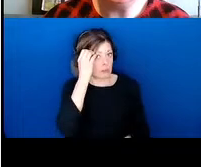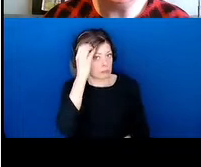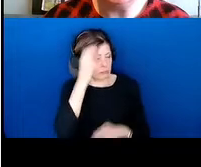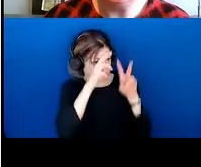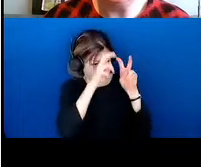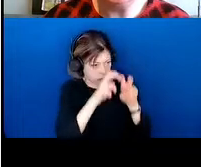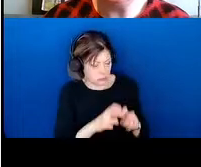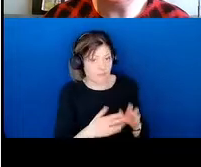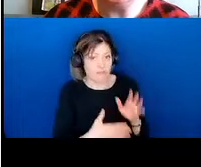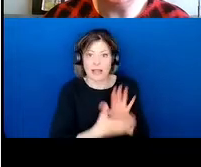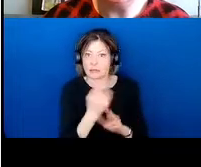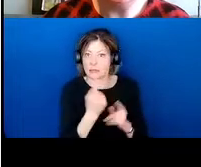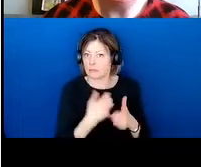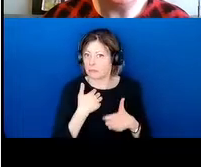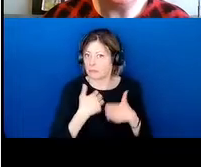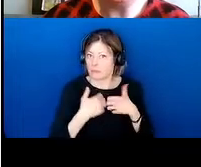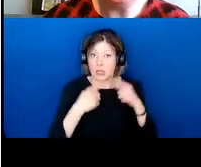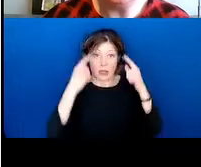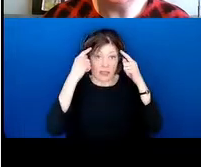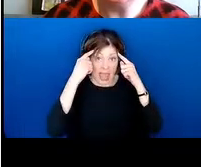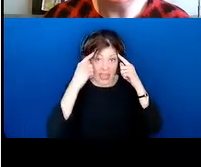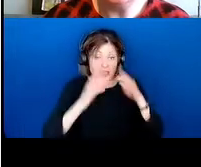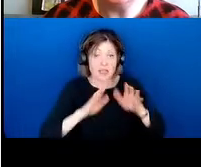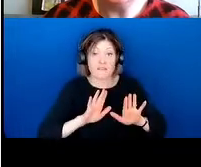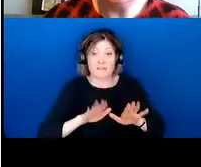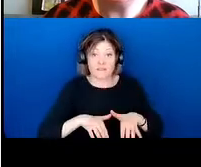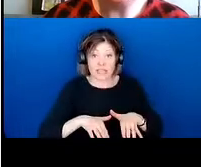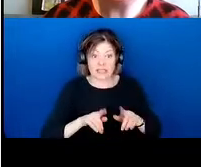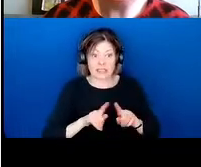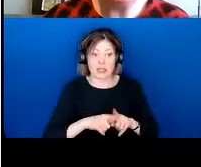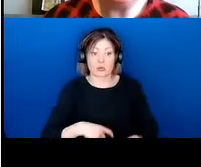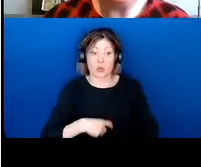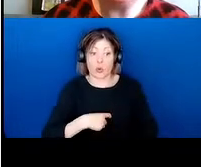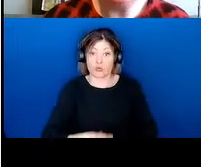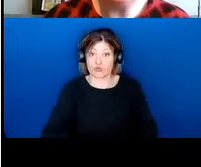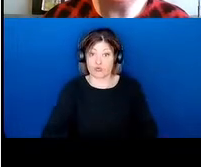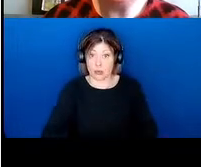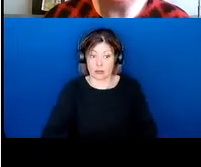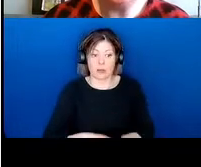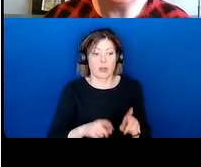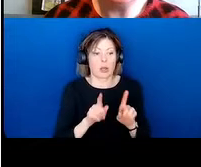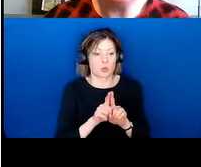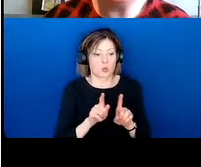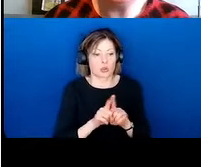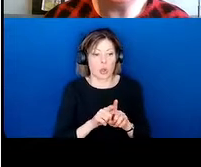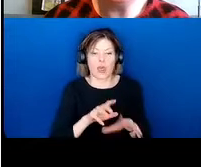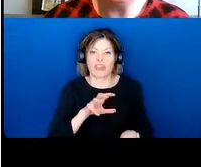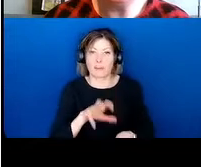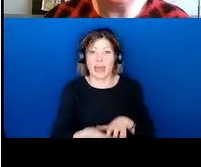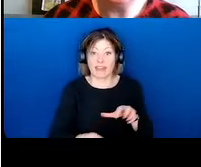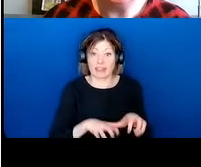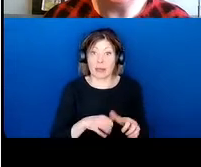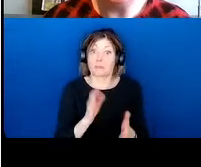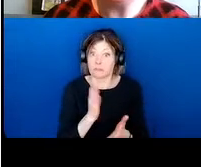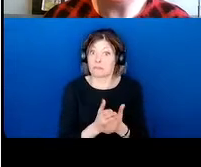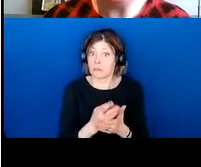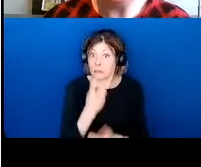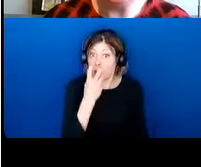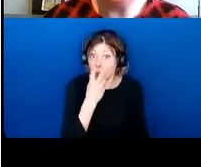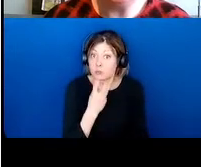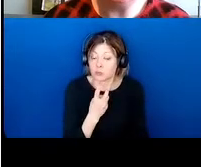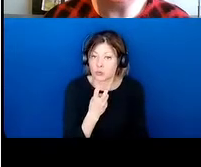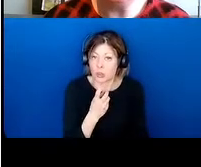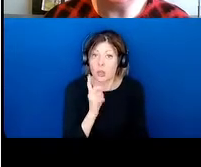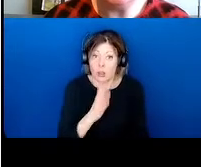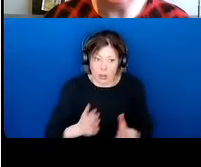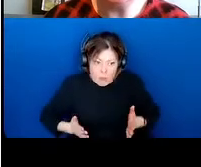head, feet, vine trunk, and parts of the panther are indeed ancient, but the